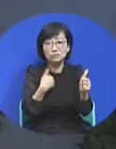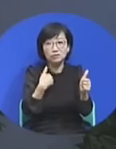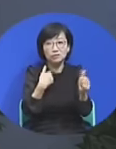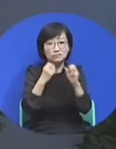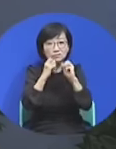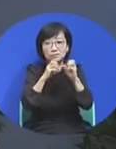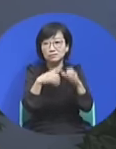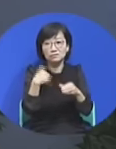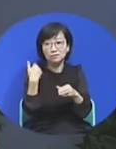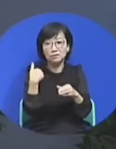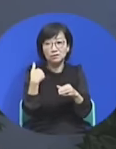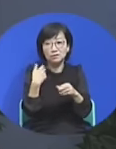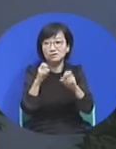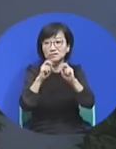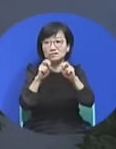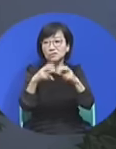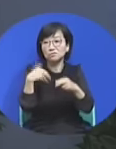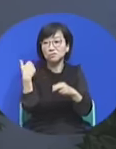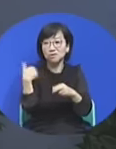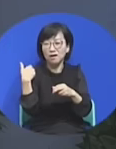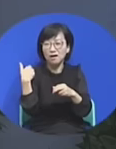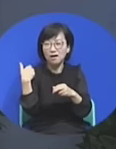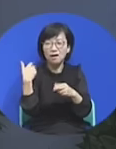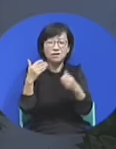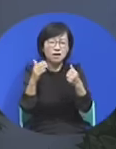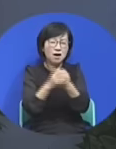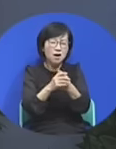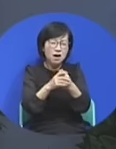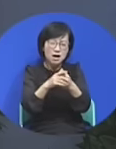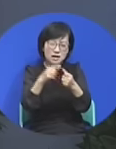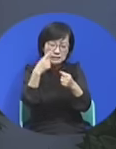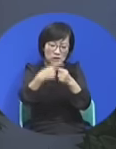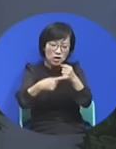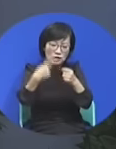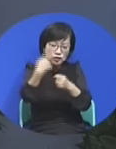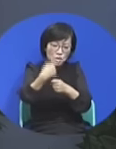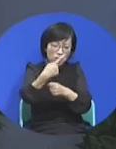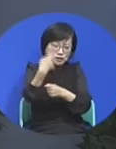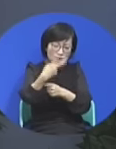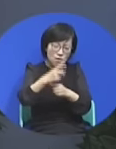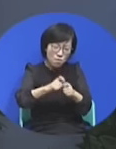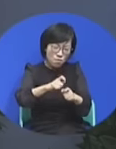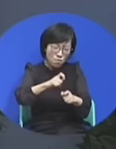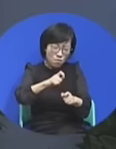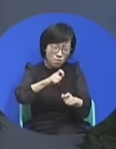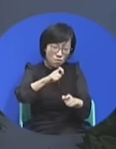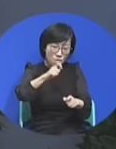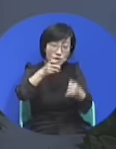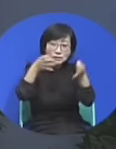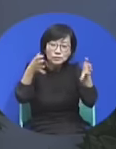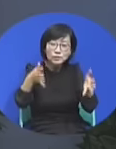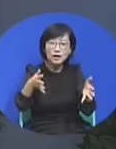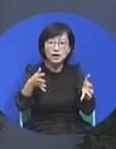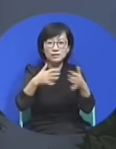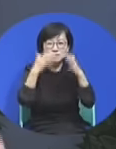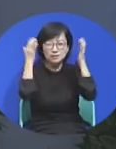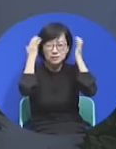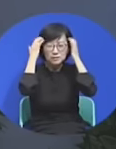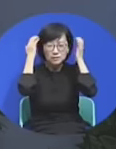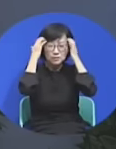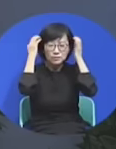And because Israel failed to recognize this, apart from the very select few who received salvation, they continue to face ongoing disasters down to their children.